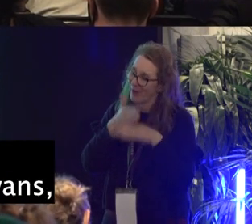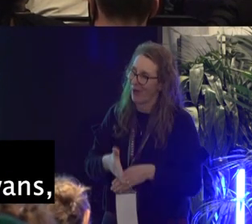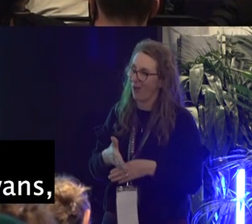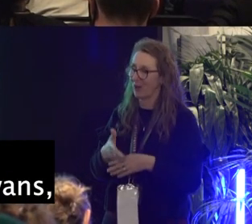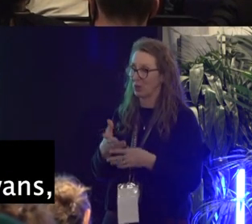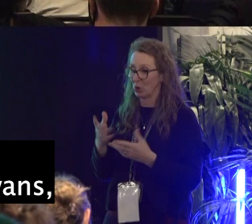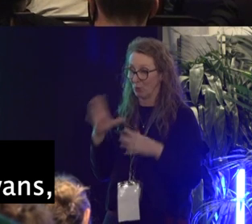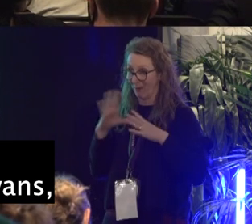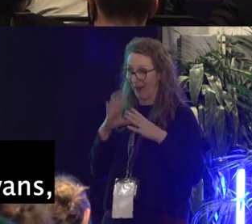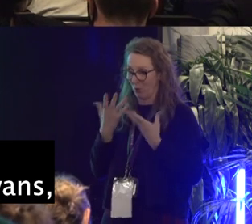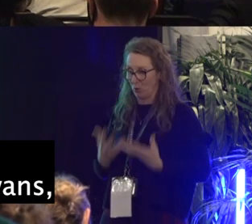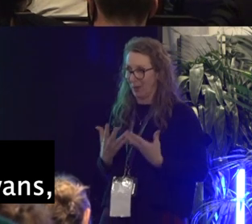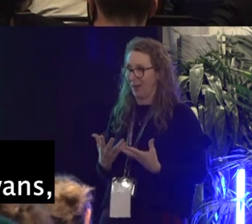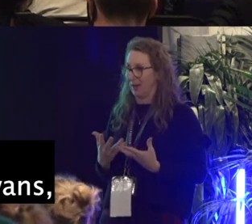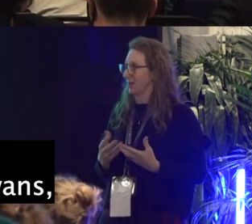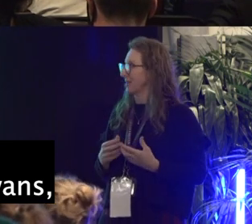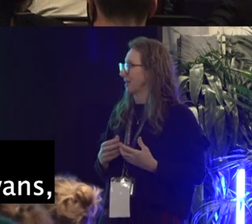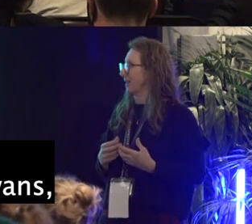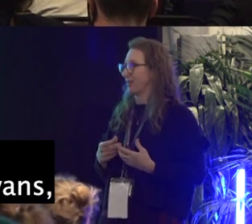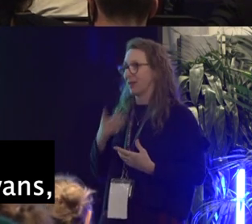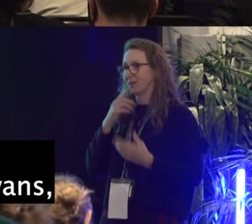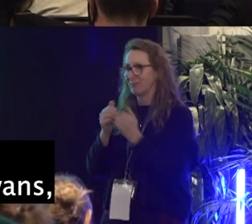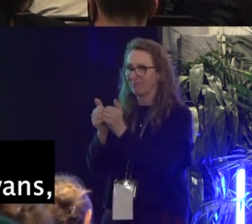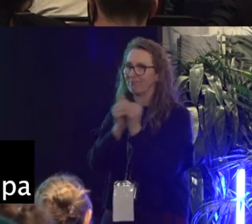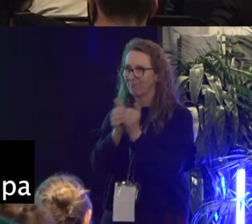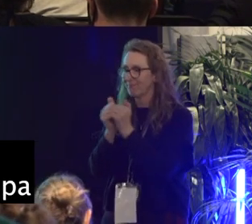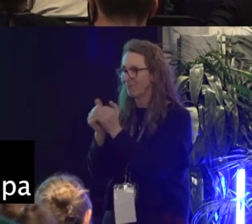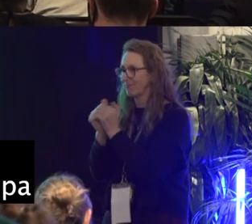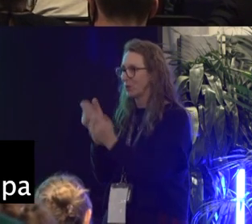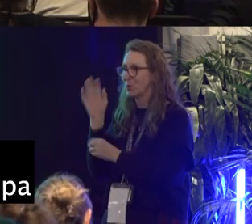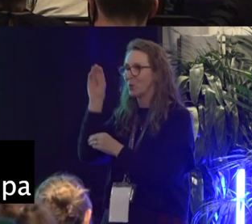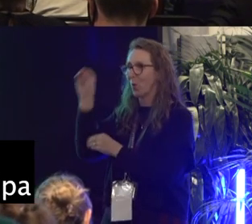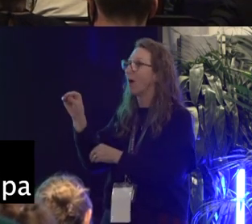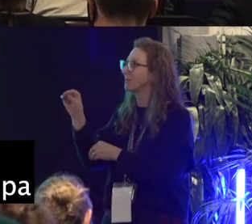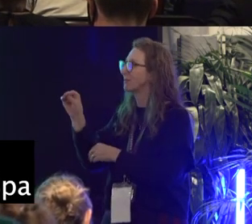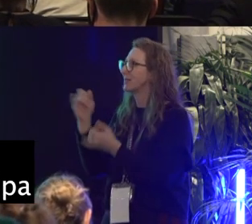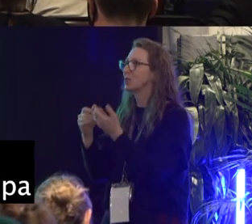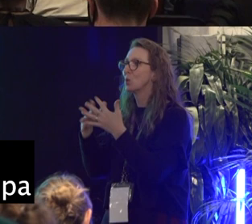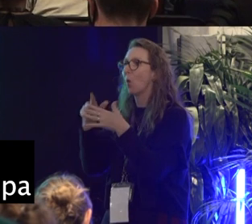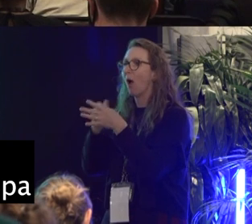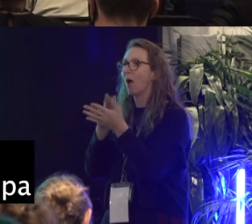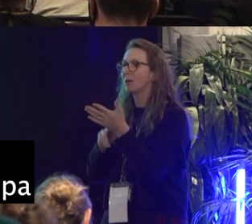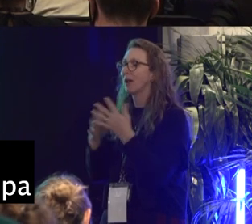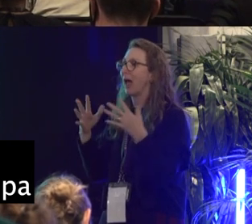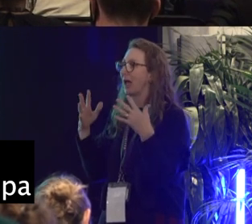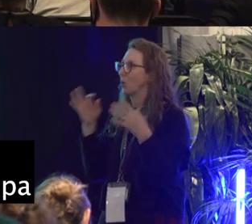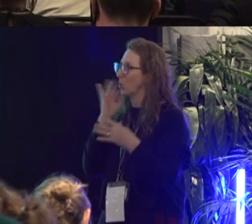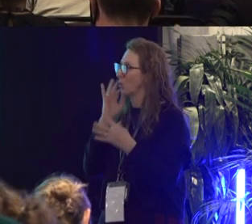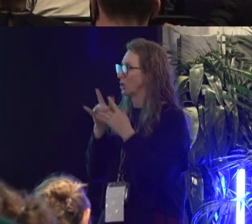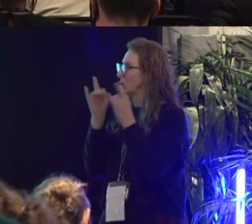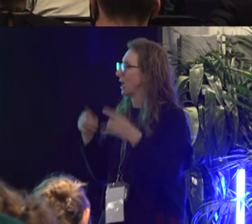together. That's hugely appreciated to Swans, to Watershed Events team and tech team, to Bath